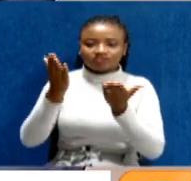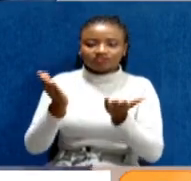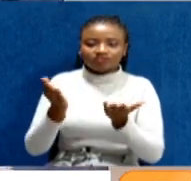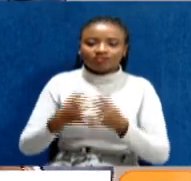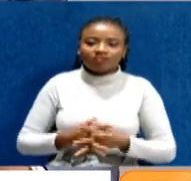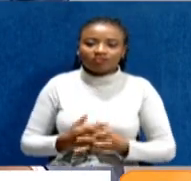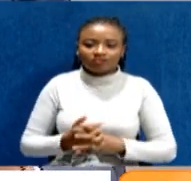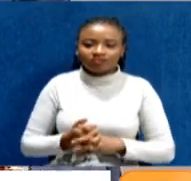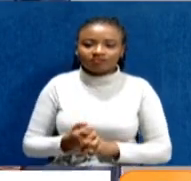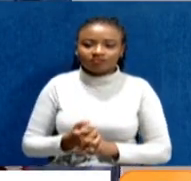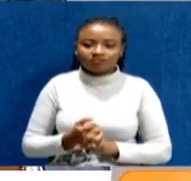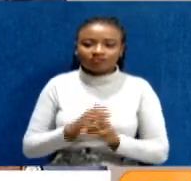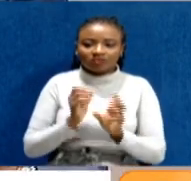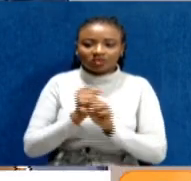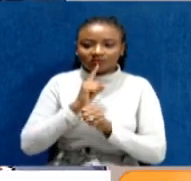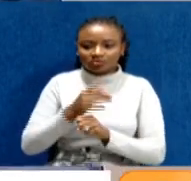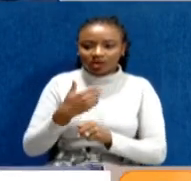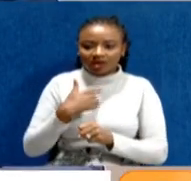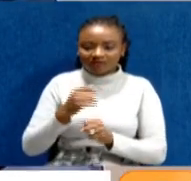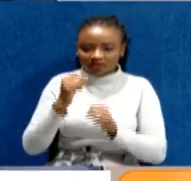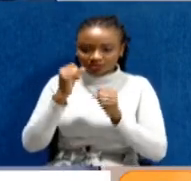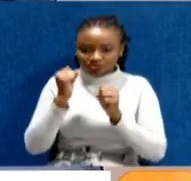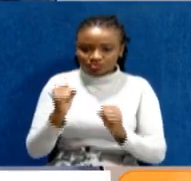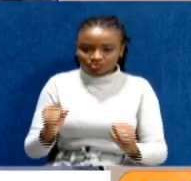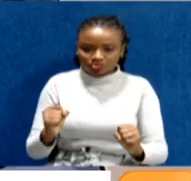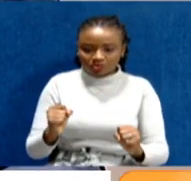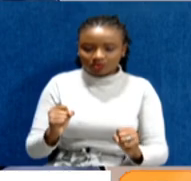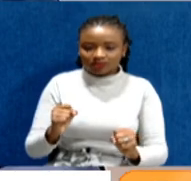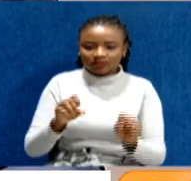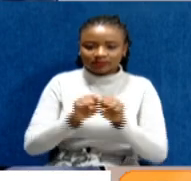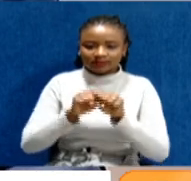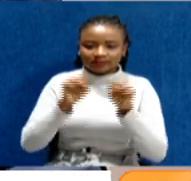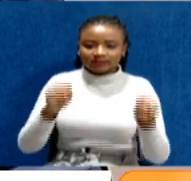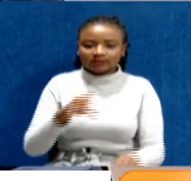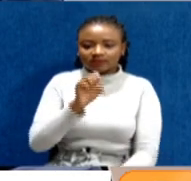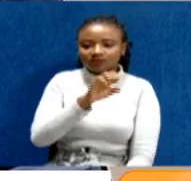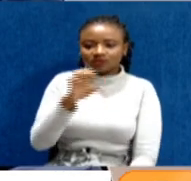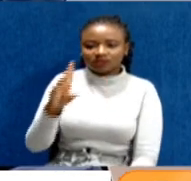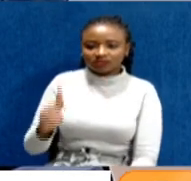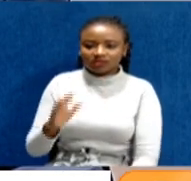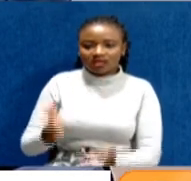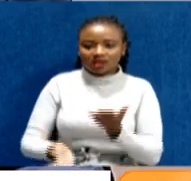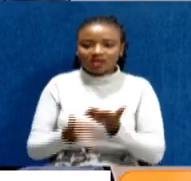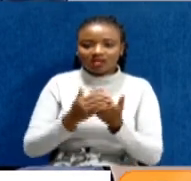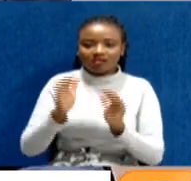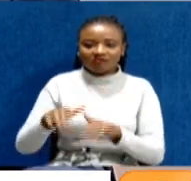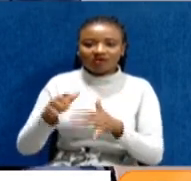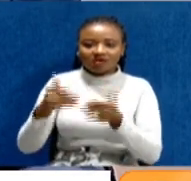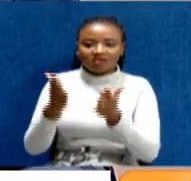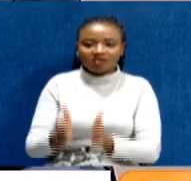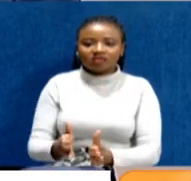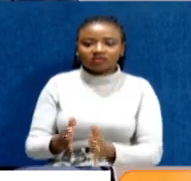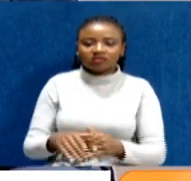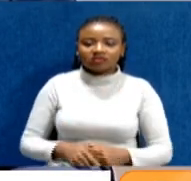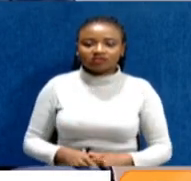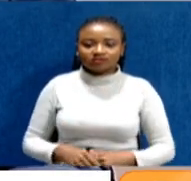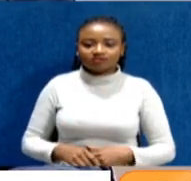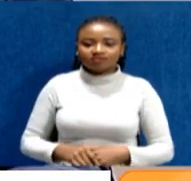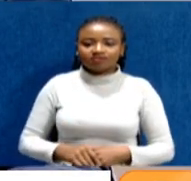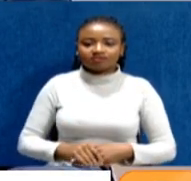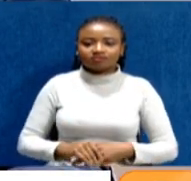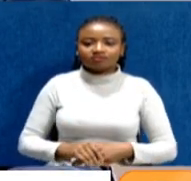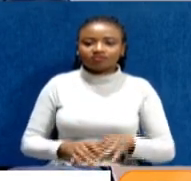improvement to ensure that we have a very strong seed system that can support our country. And okay. in terms of diversity as well, we have a range of crops,